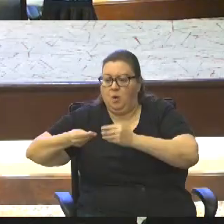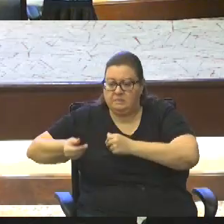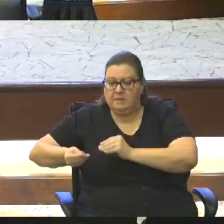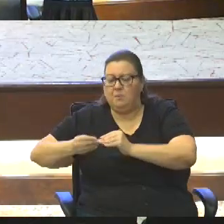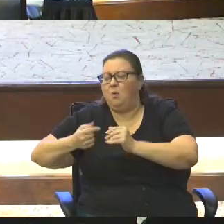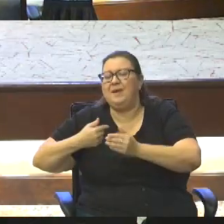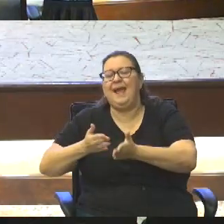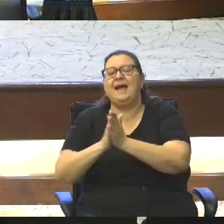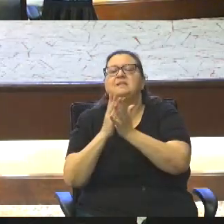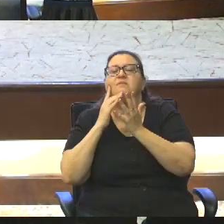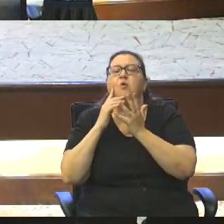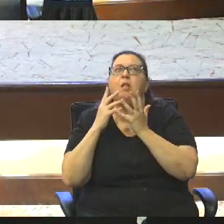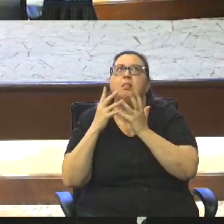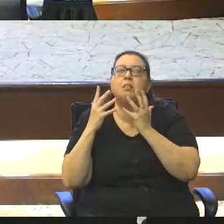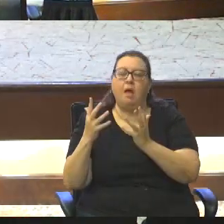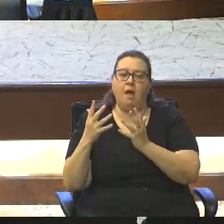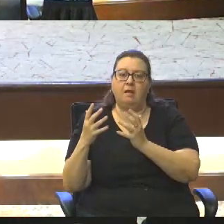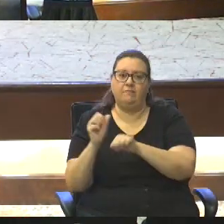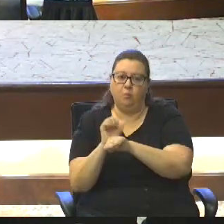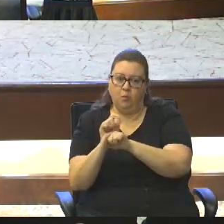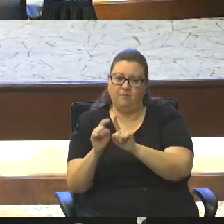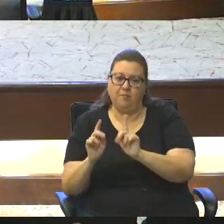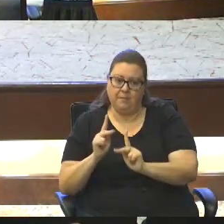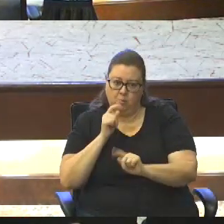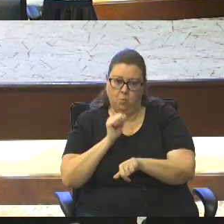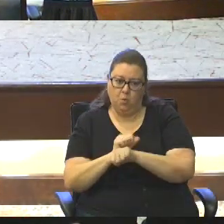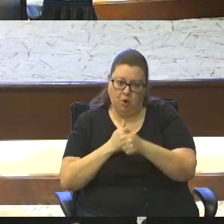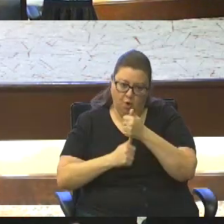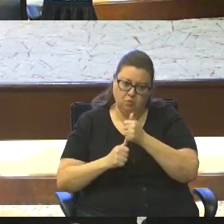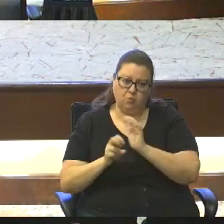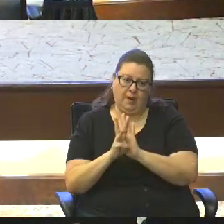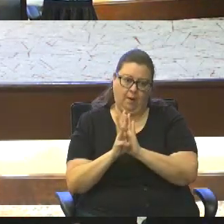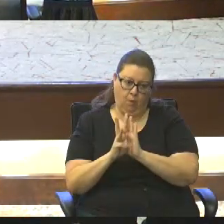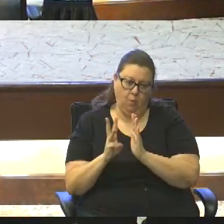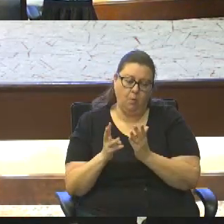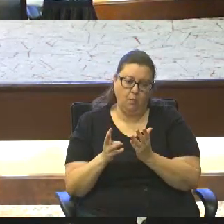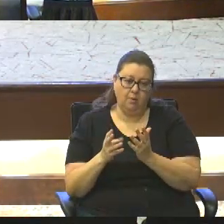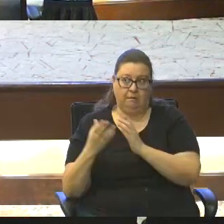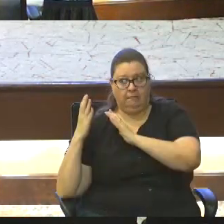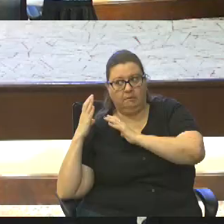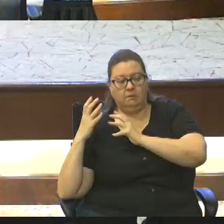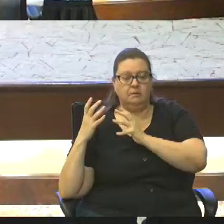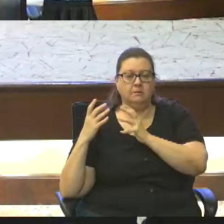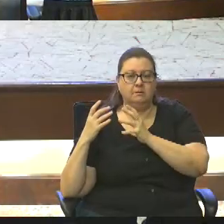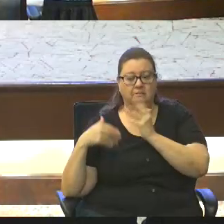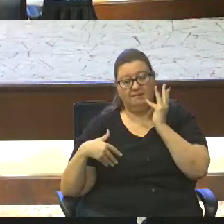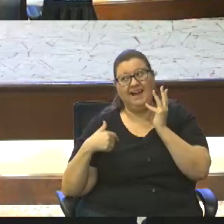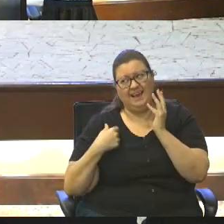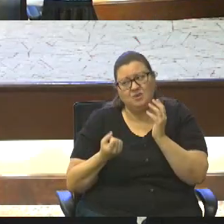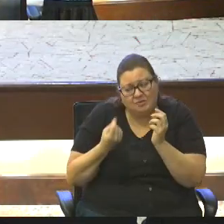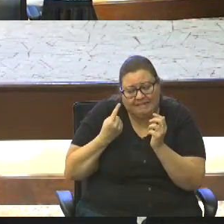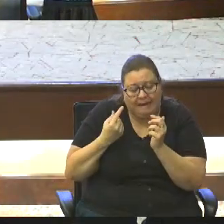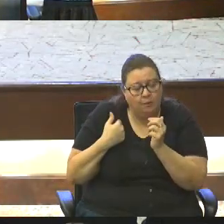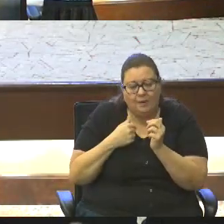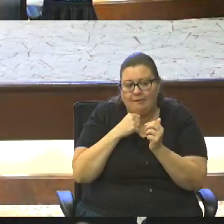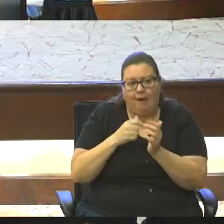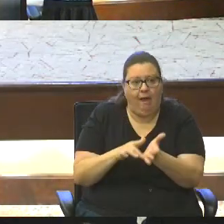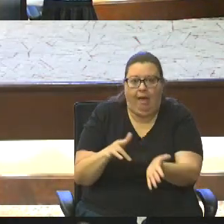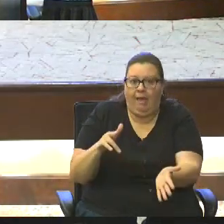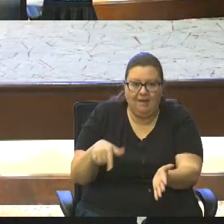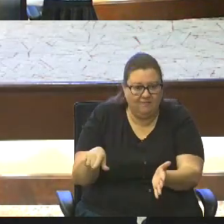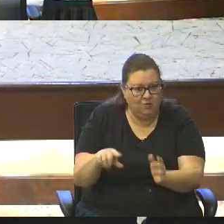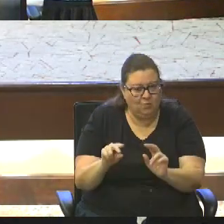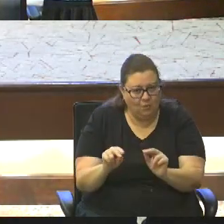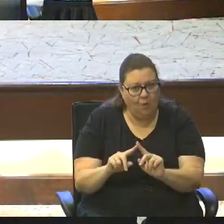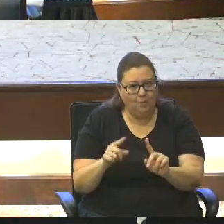team members out there. We're asking them to double up on duties, and that's not lost on me, and I know it's not lost on the council, that